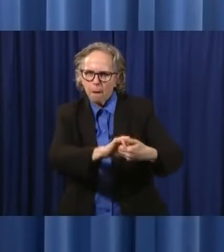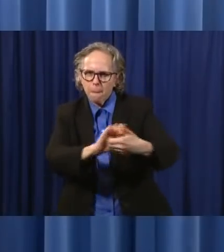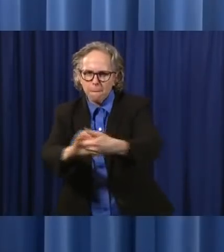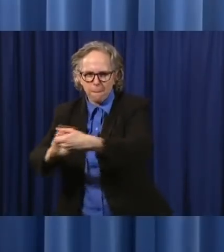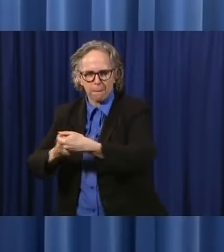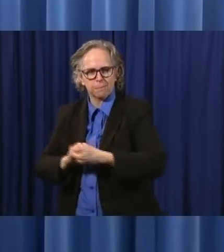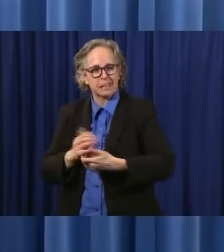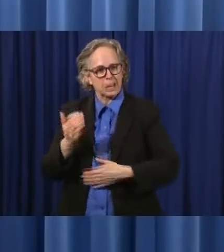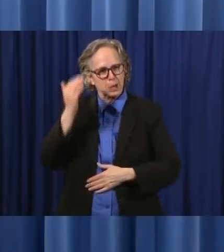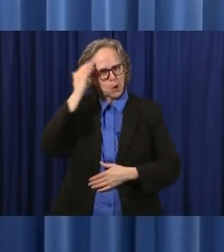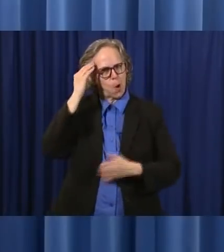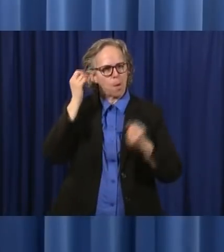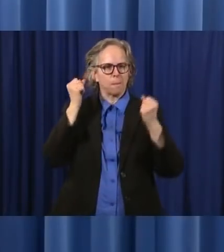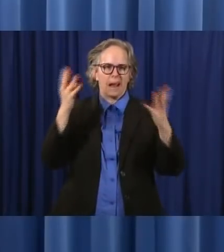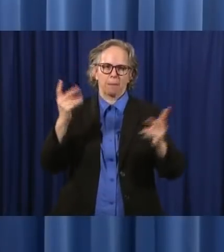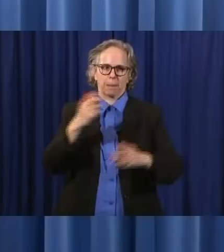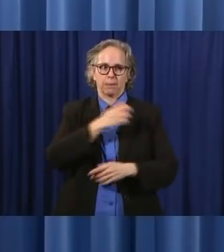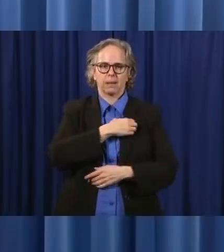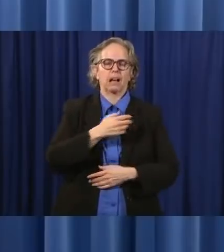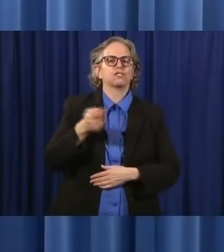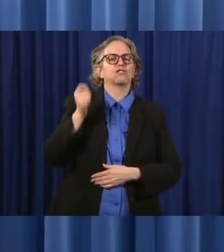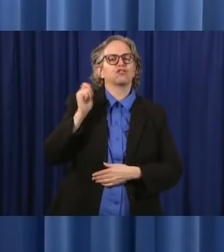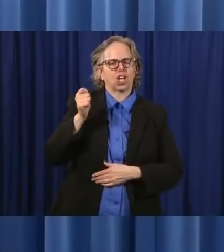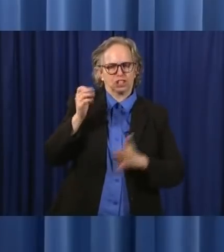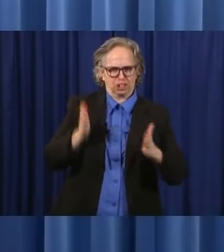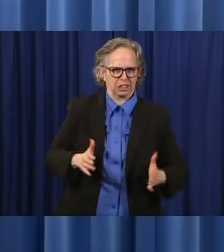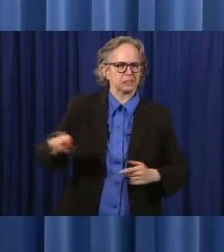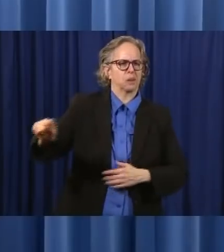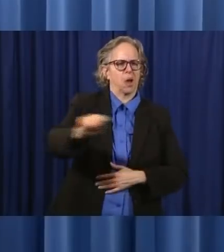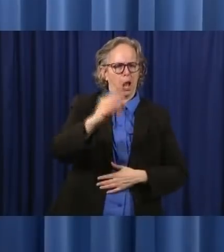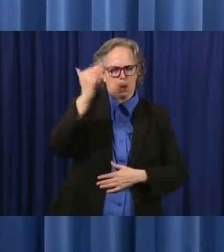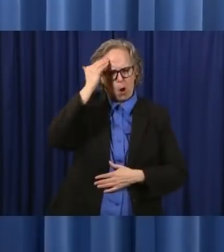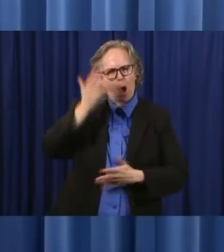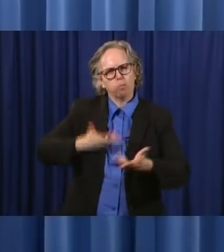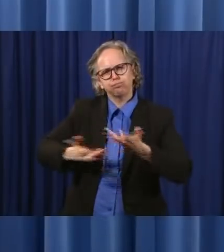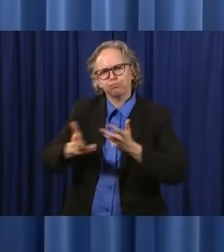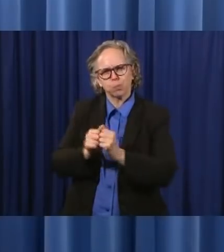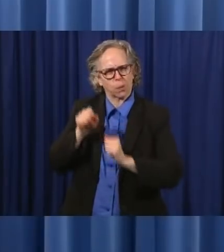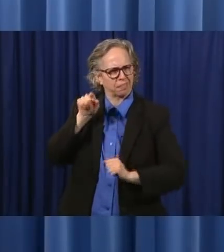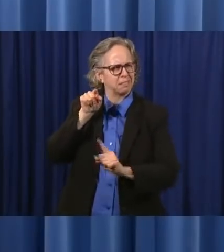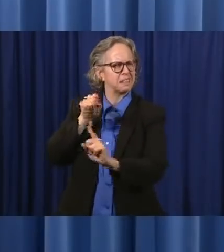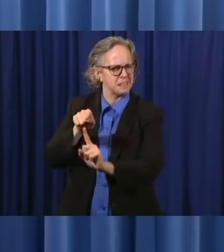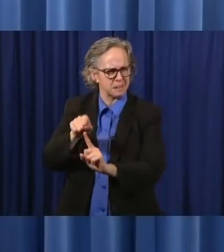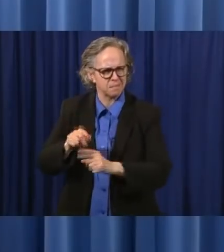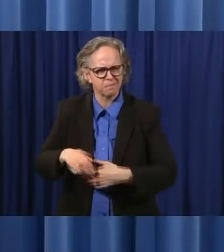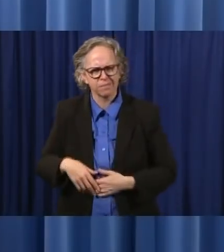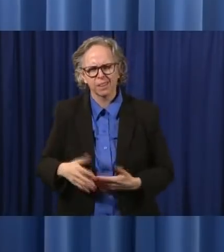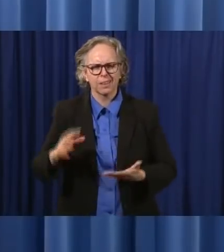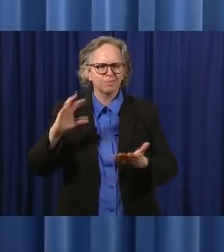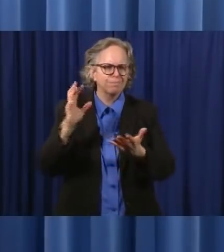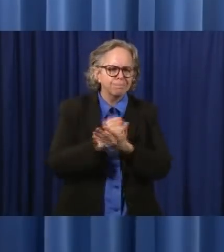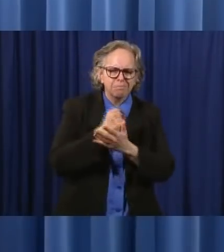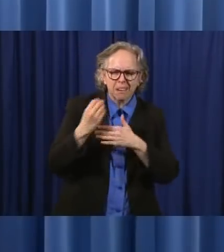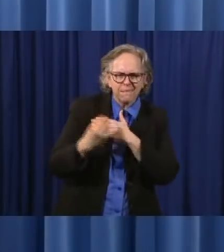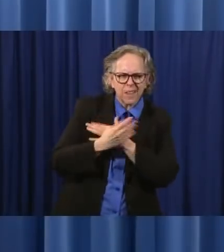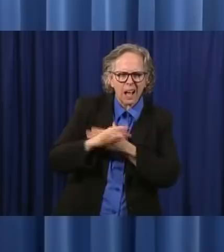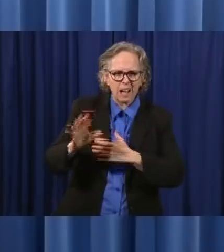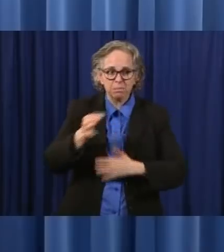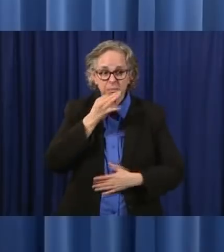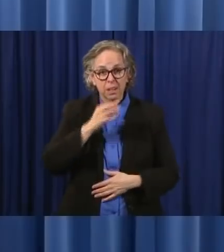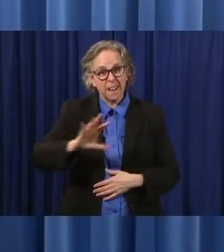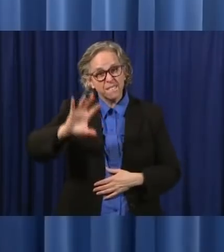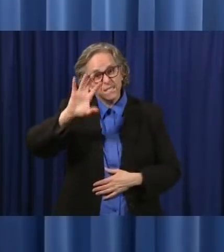not only talk about things that we were doing in our office, but maybe just give a little advice from a 5-decade